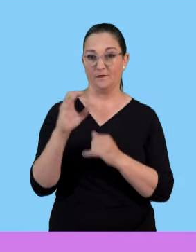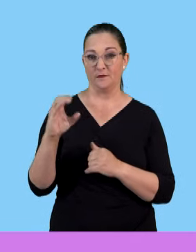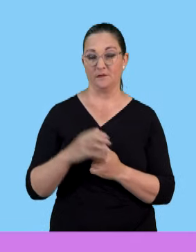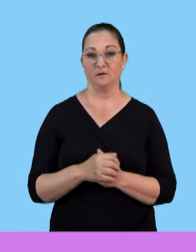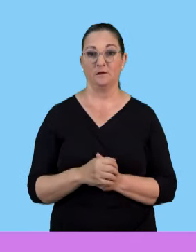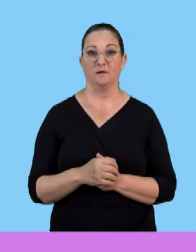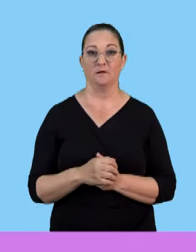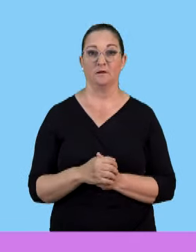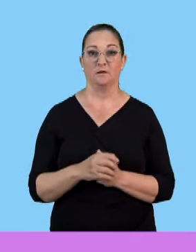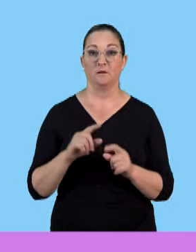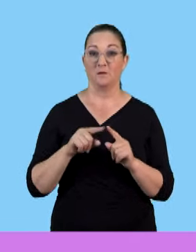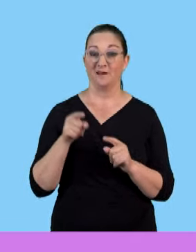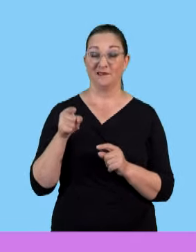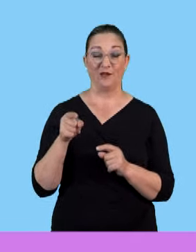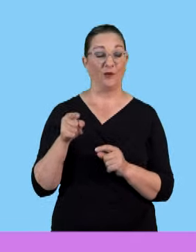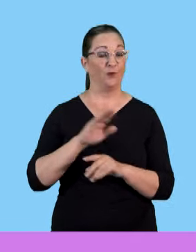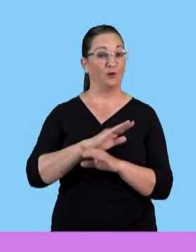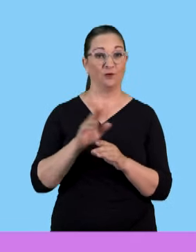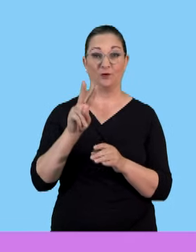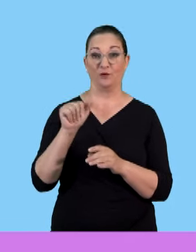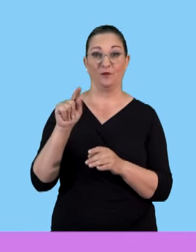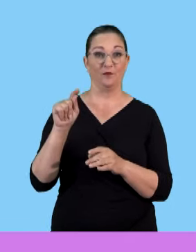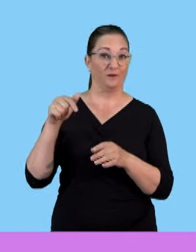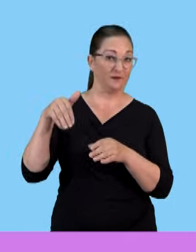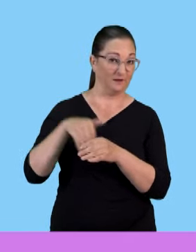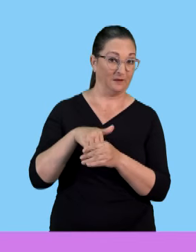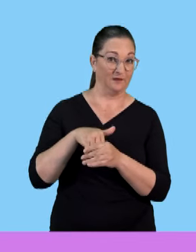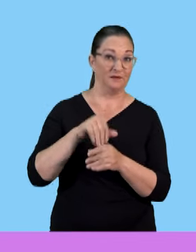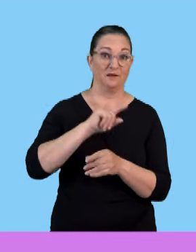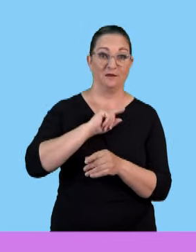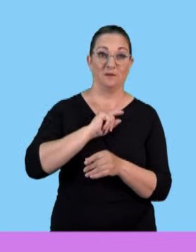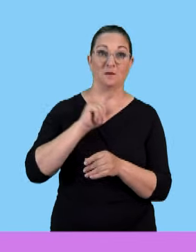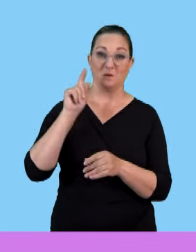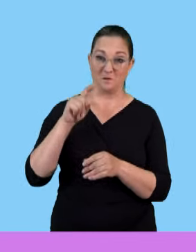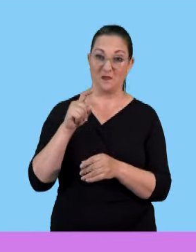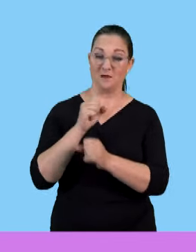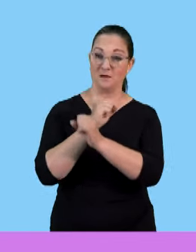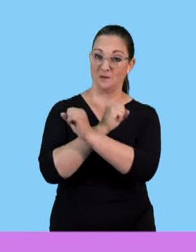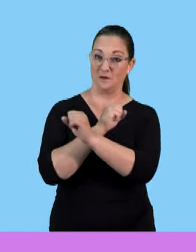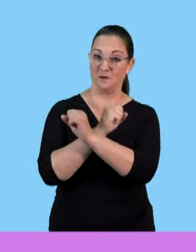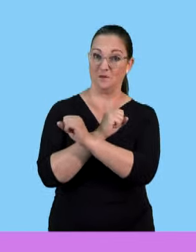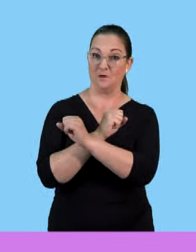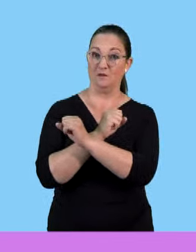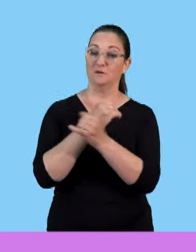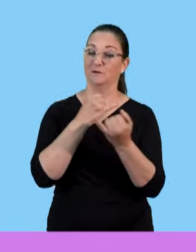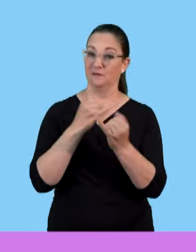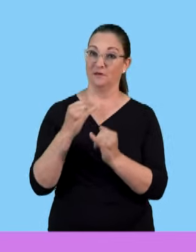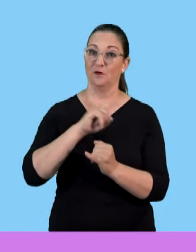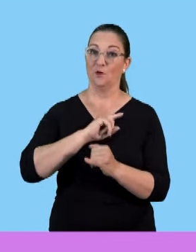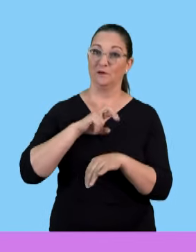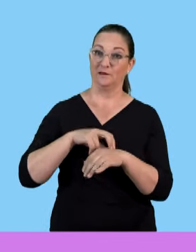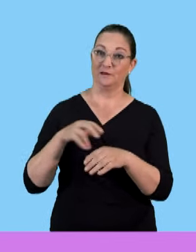314 rand 11 cents. But now this amount excludes VAT. You still need to multiply the total amount you'll be